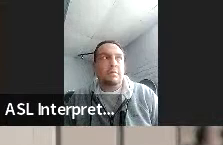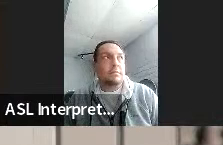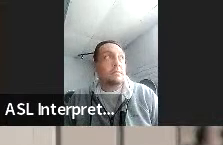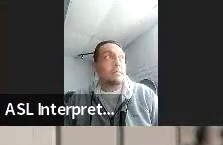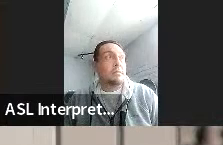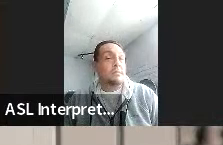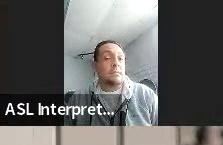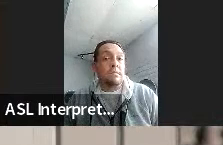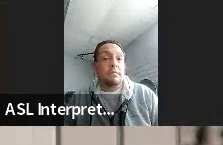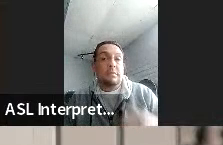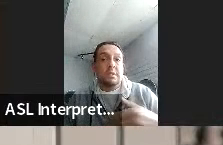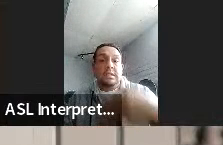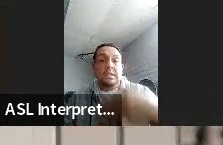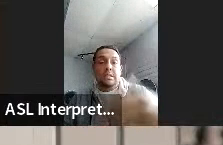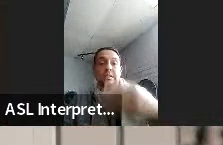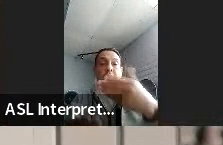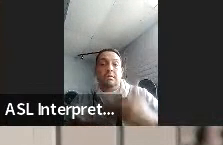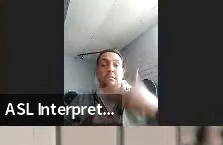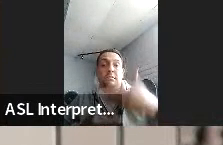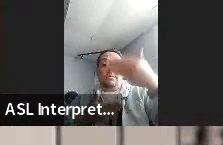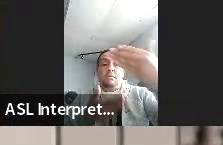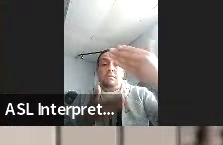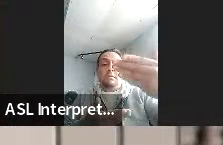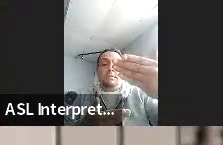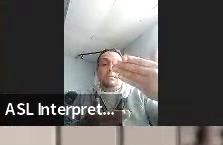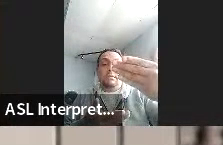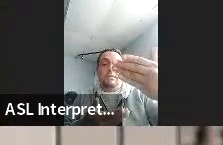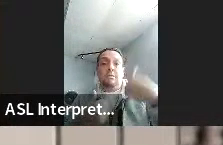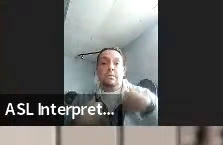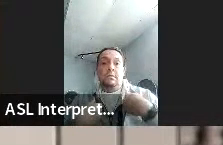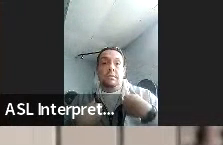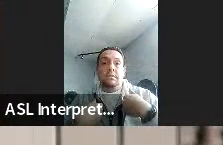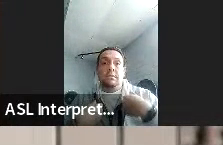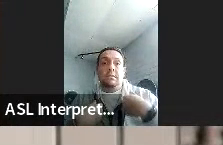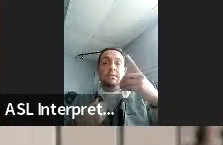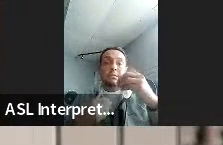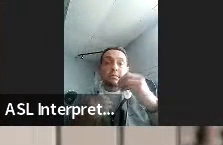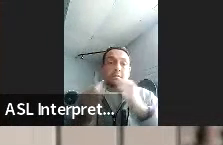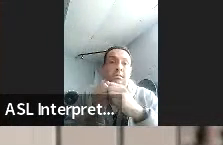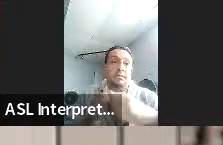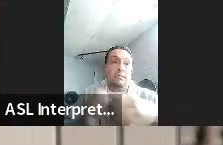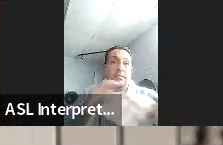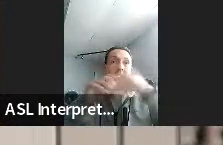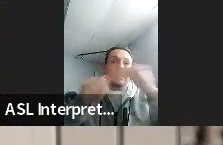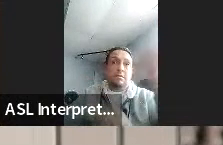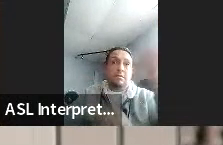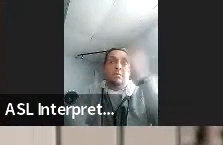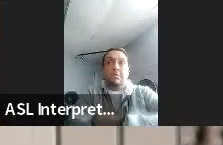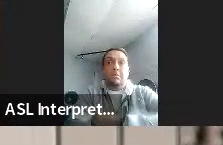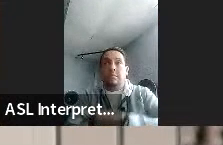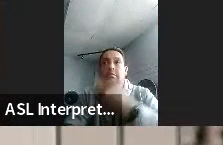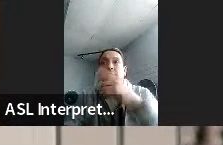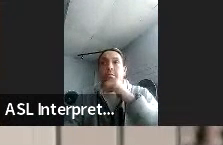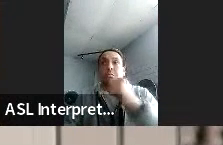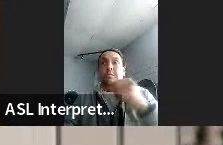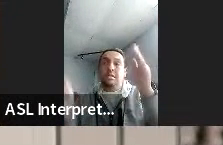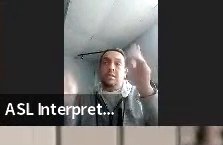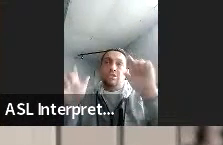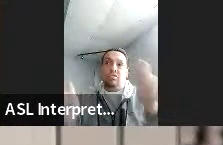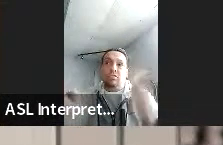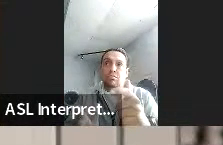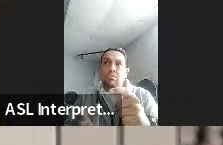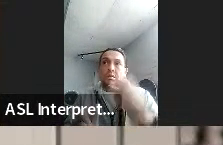Our next proposal has to deal with outdated and difficult to enforce regulations today around things like small-scale wholesale and storage